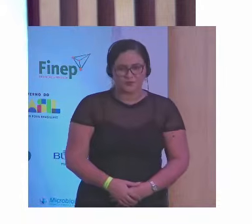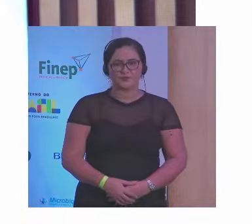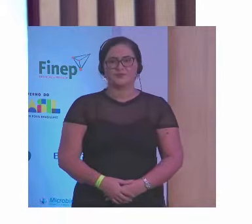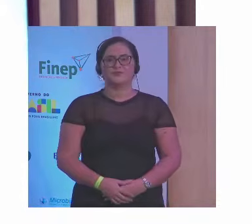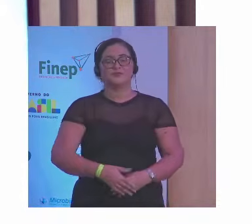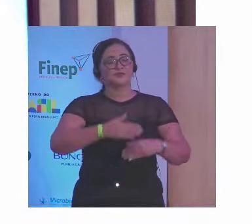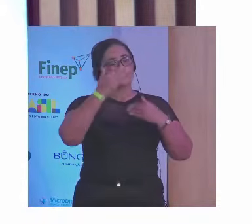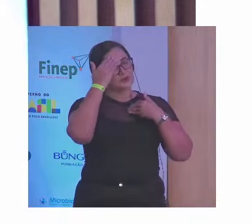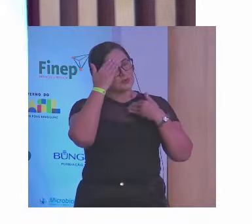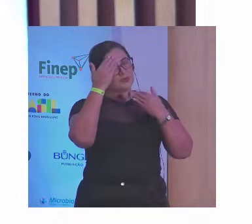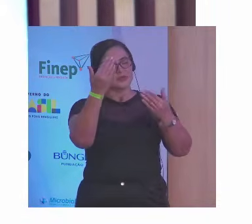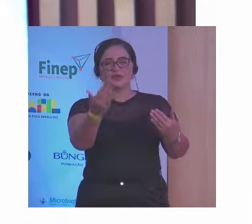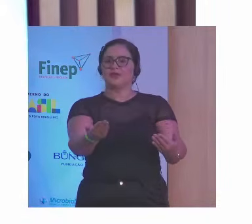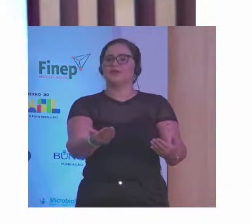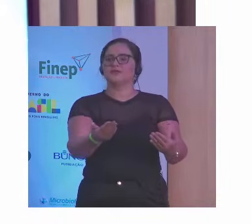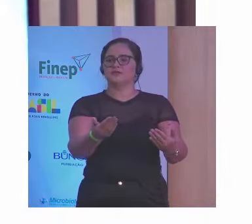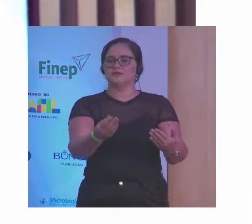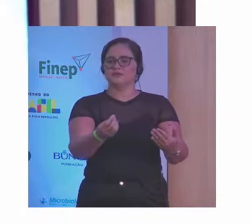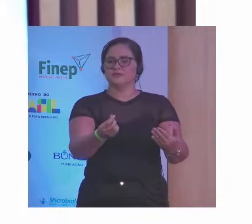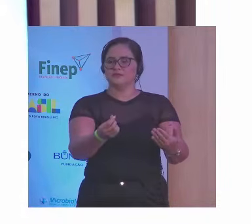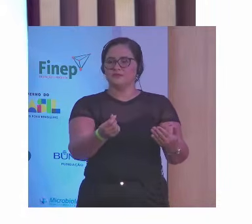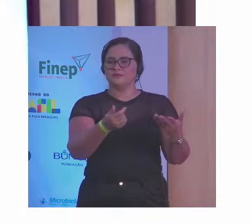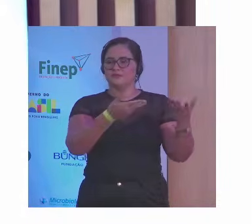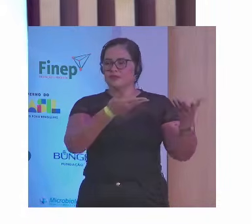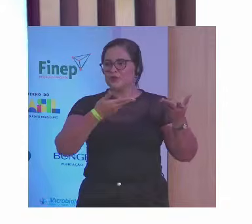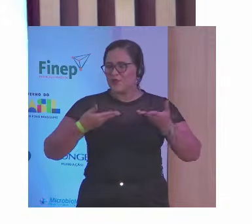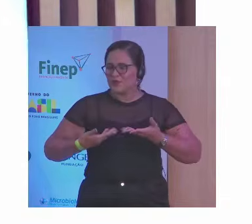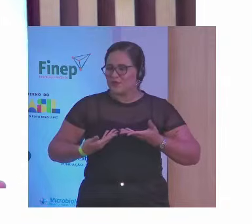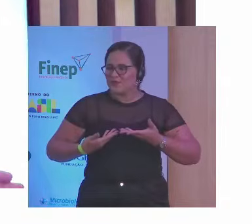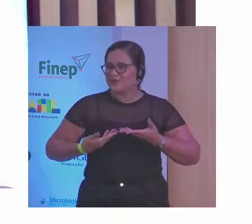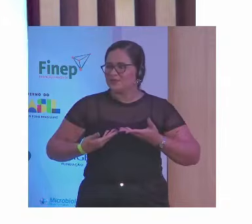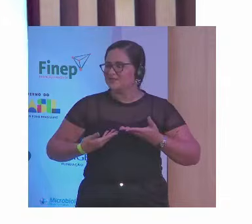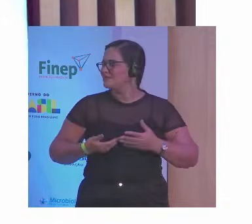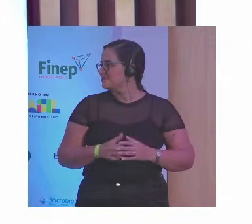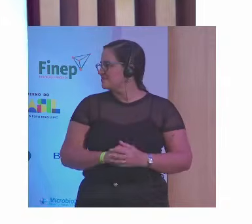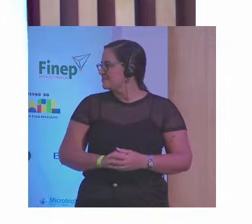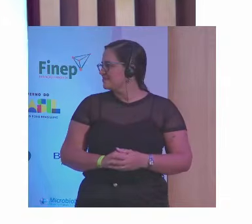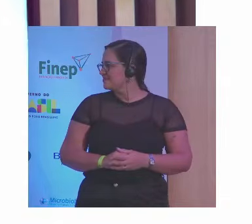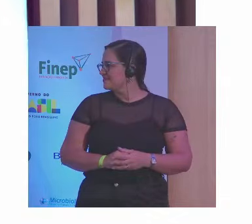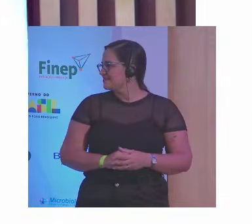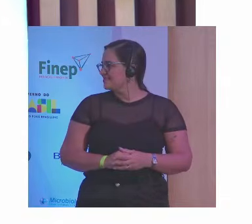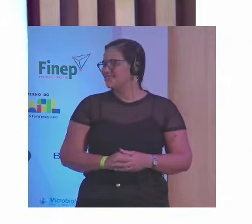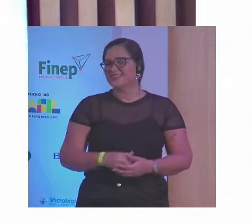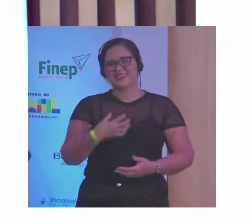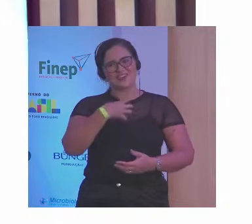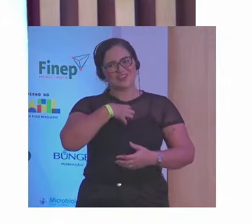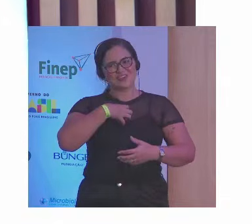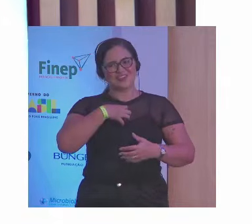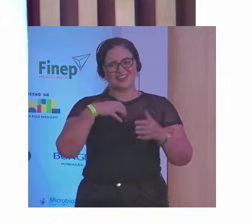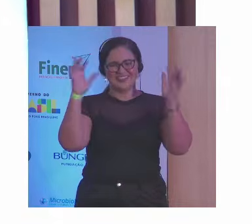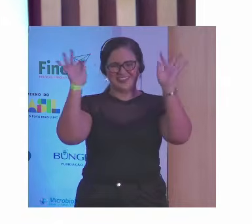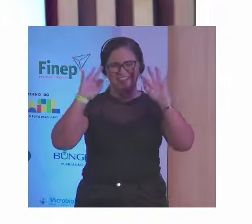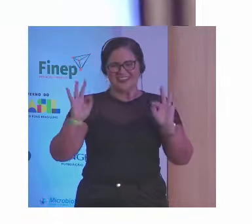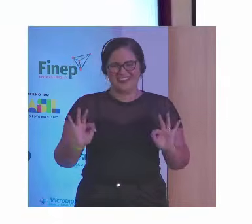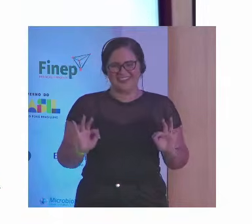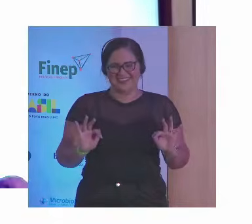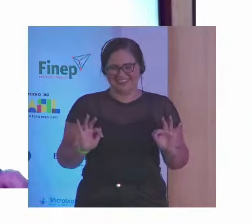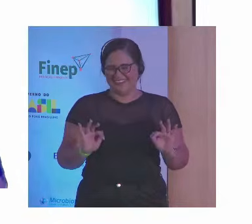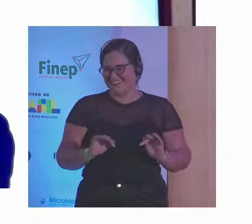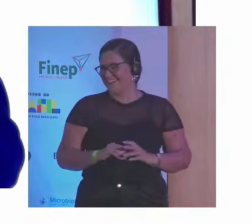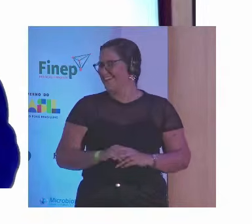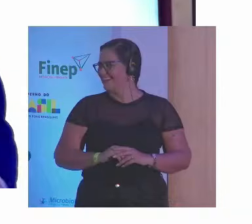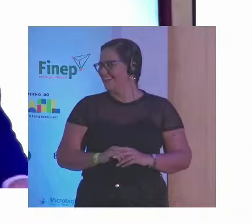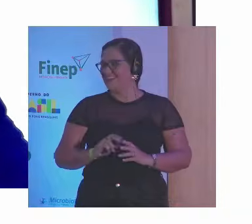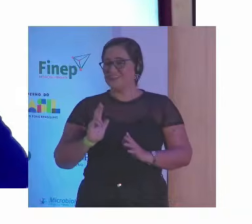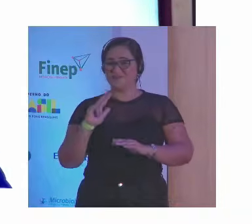Muito obrigado pelo convite. And sim, estou feliz por